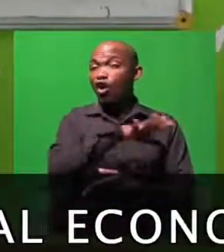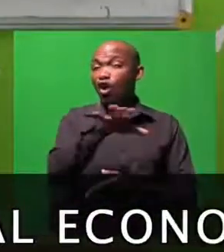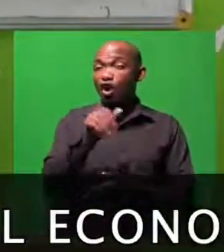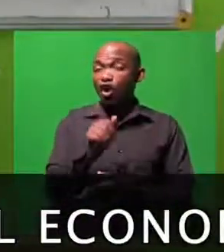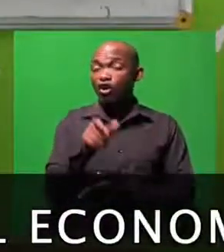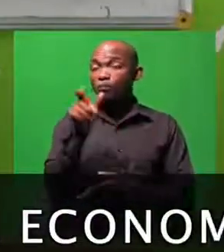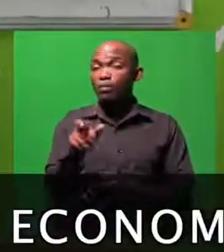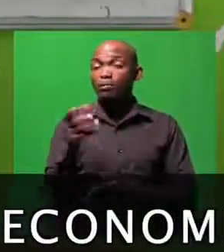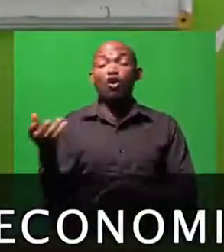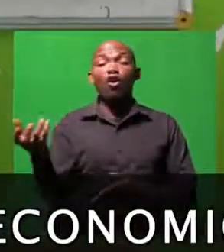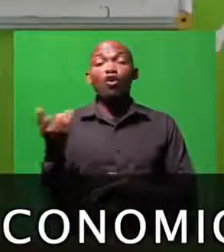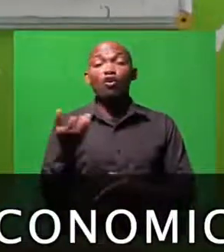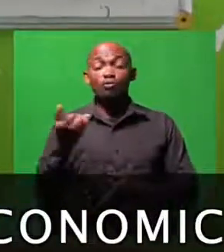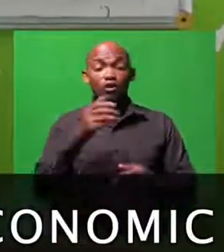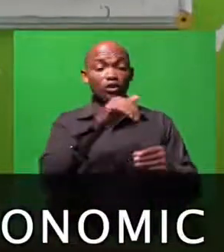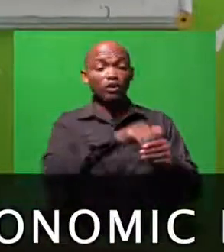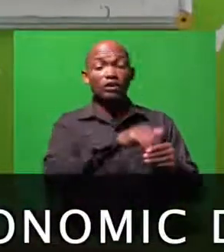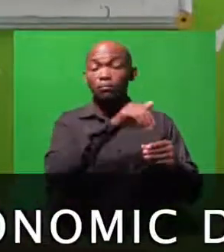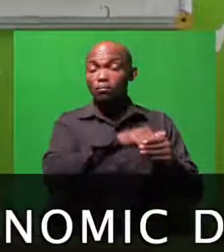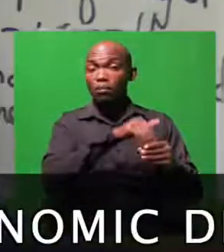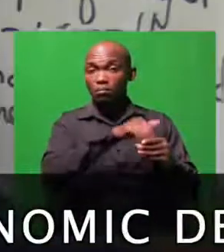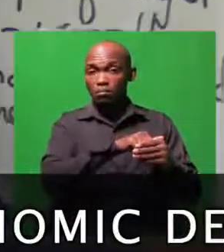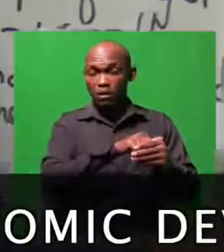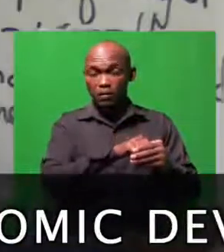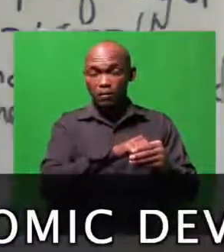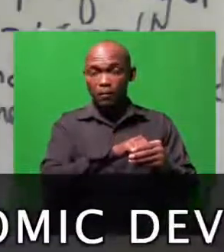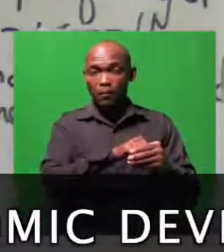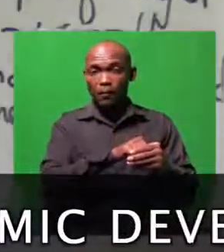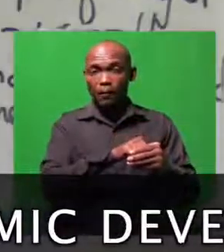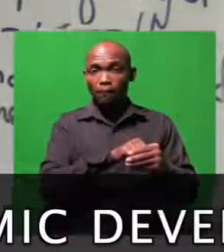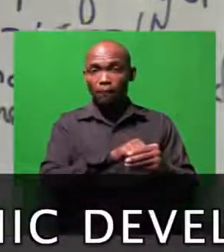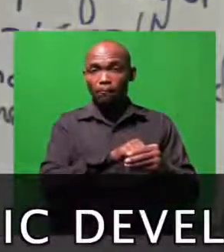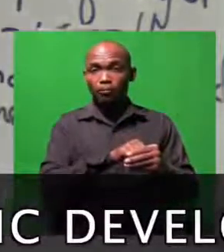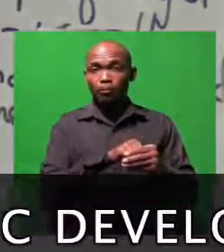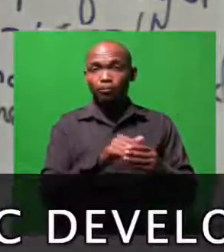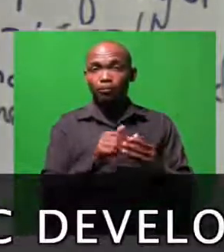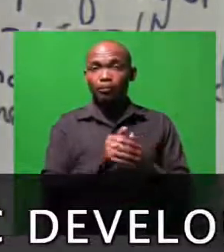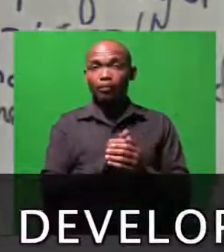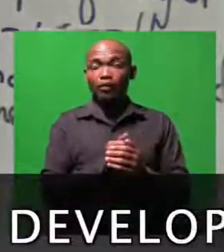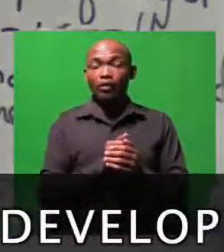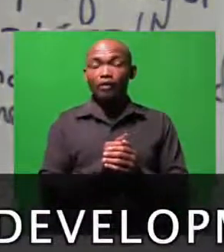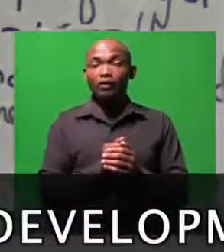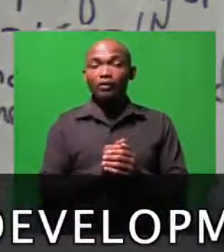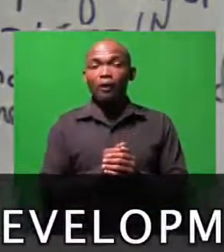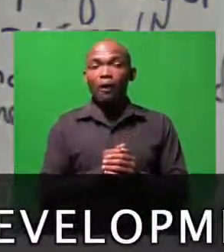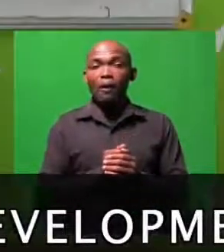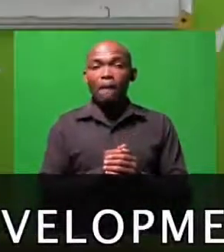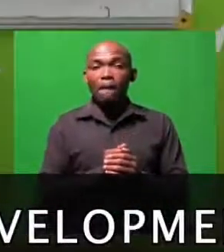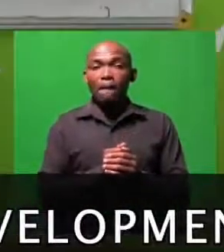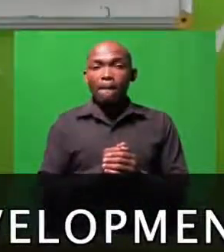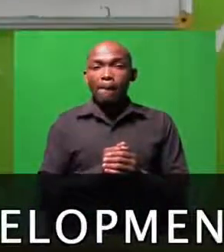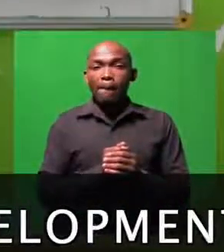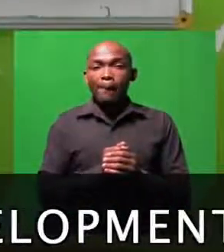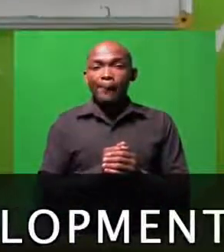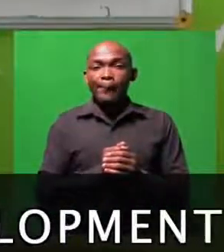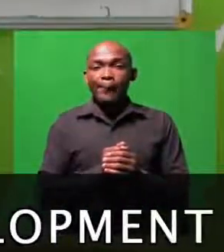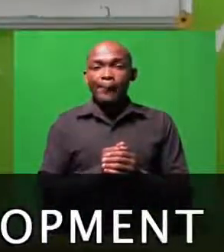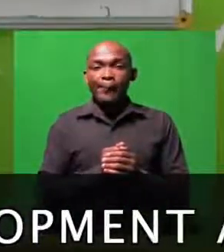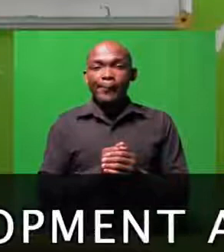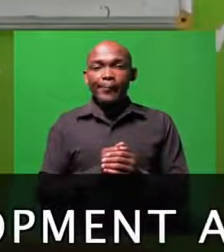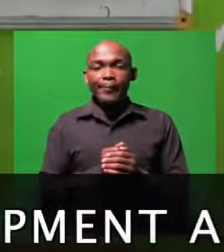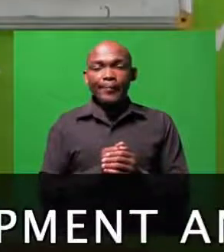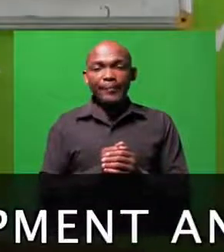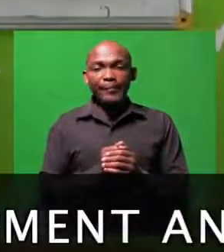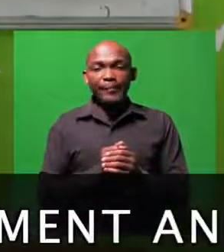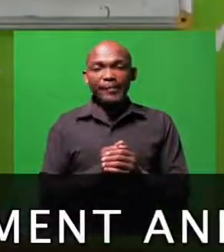we mean all people, all community members, all people,